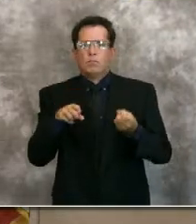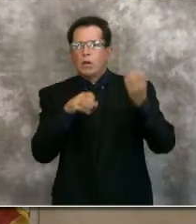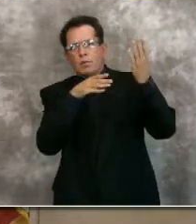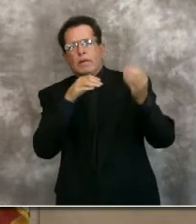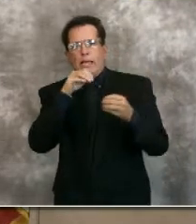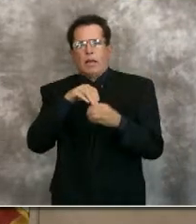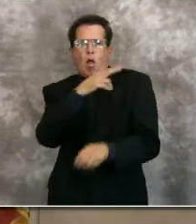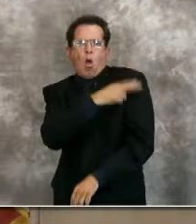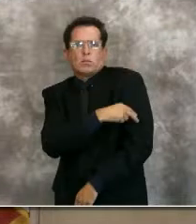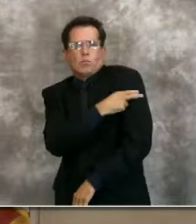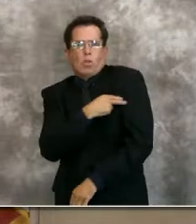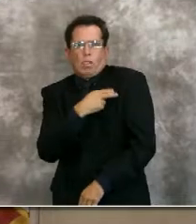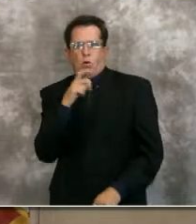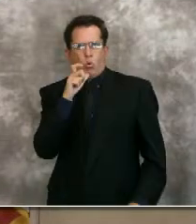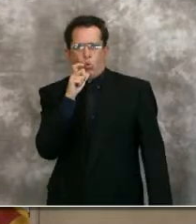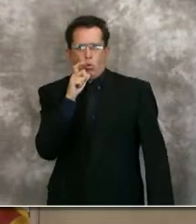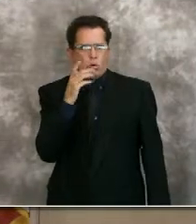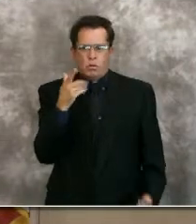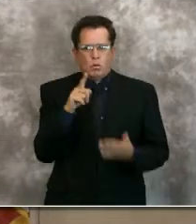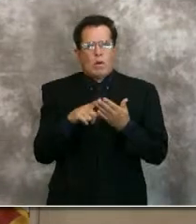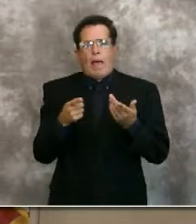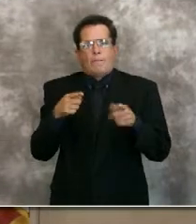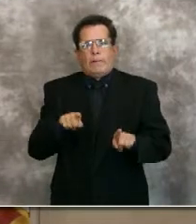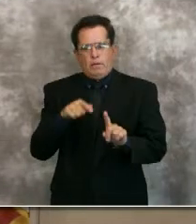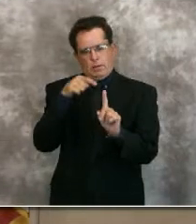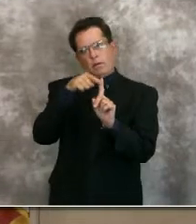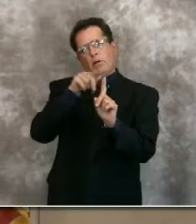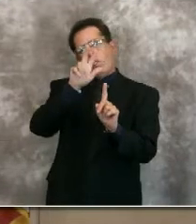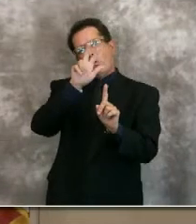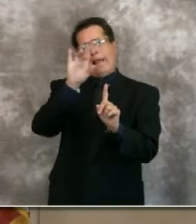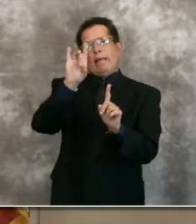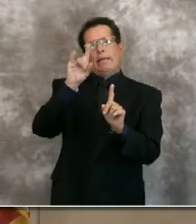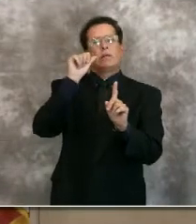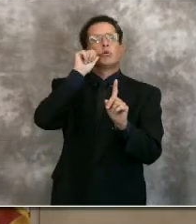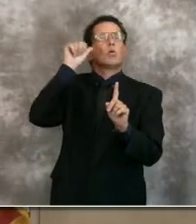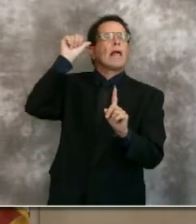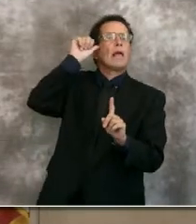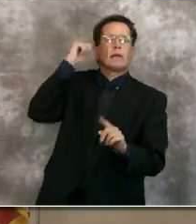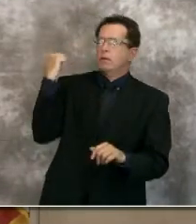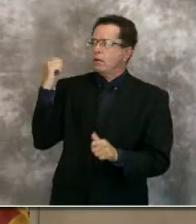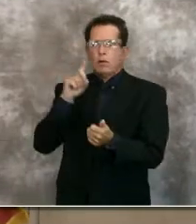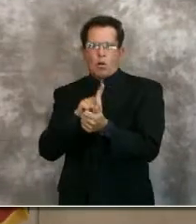hospitalized? Okay, Dr. Wooten's going to respond.